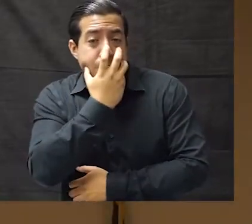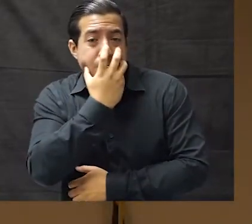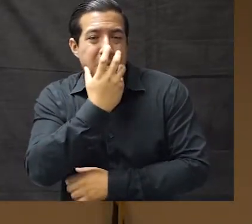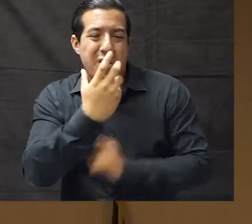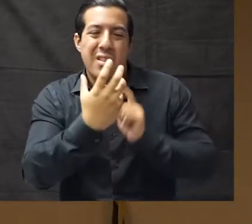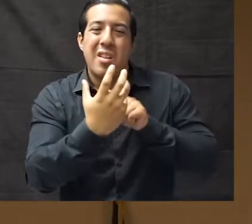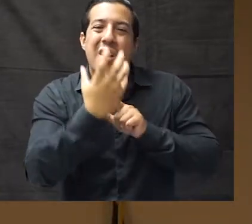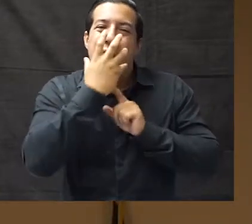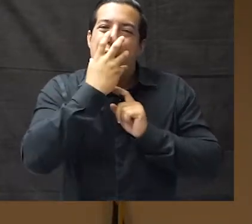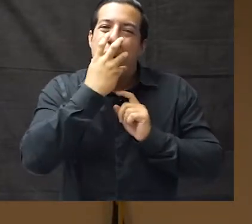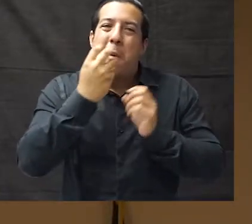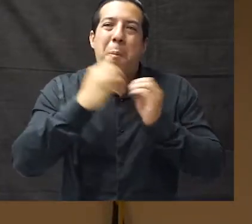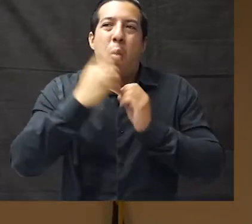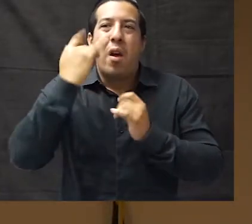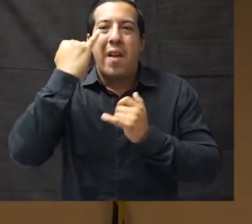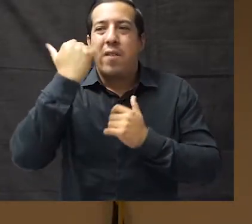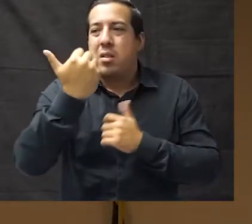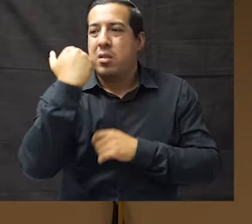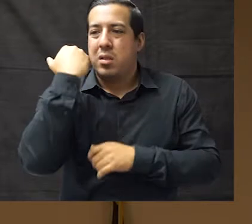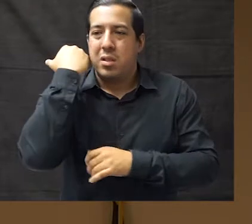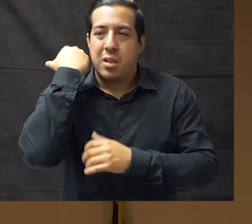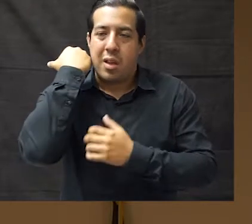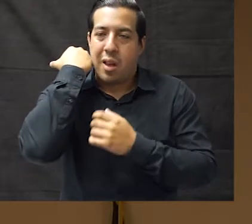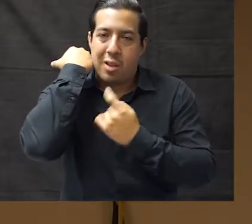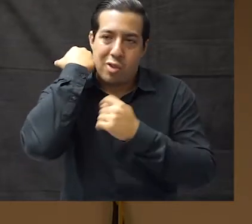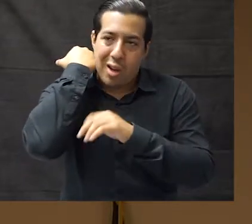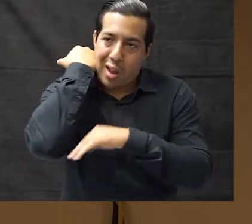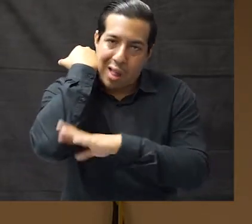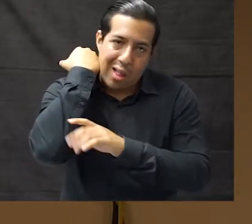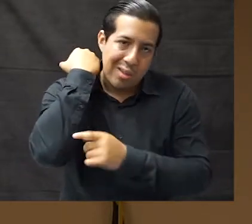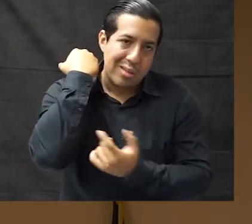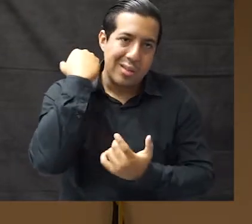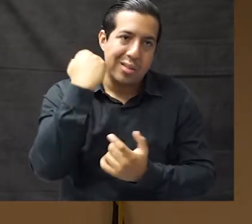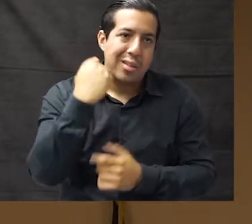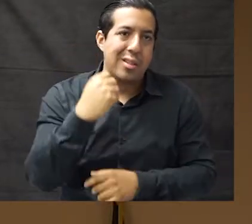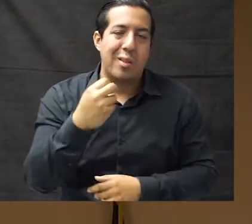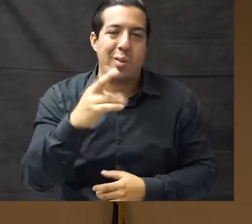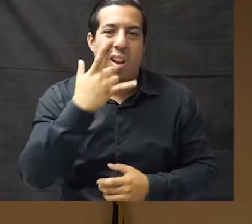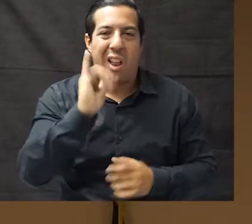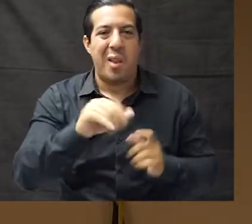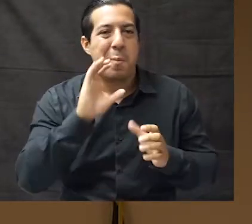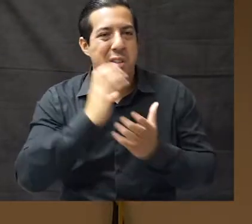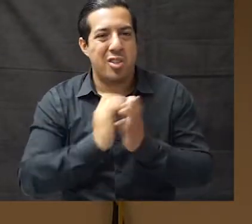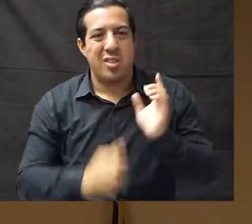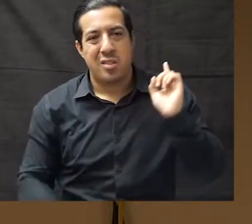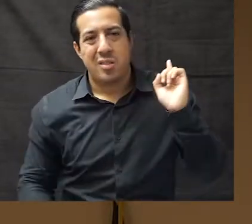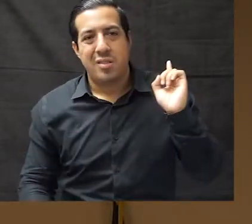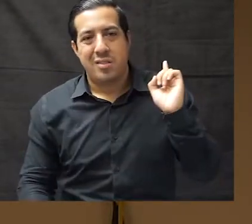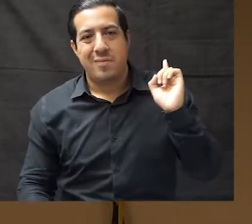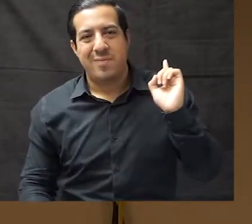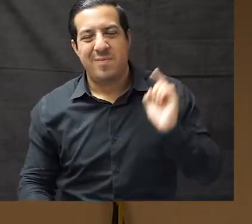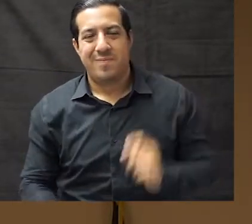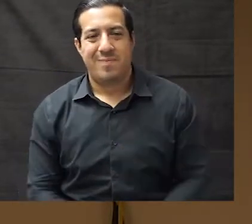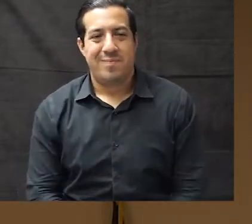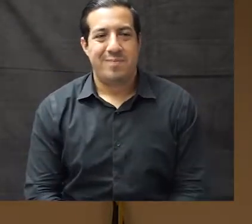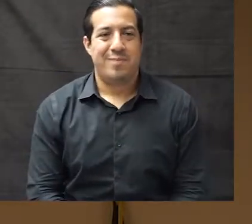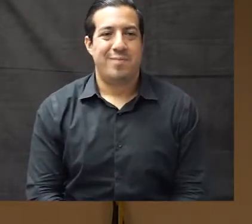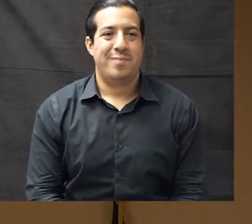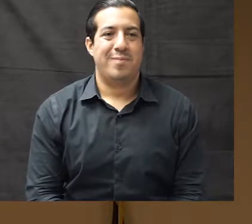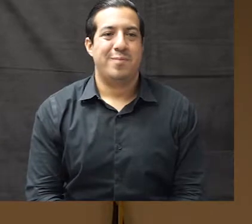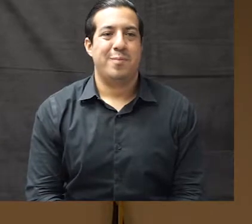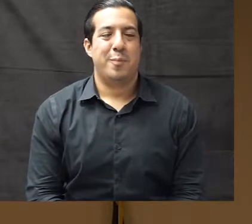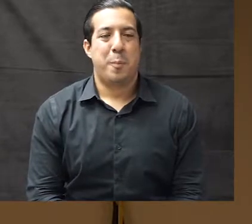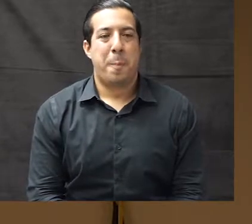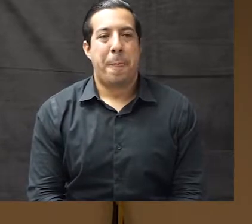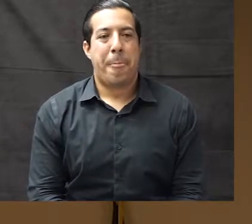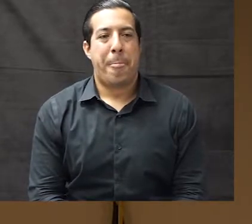There we go. Or like, don't lick the white stuff. Don't lick the table. No. Keep it out of your mouth.